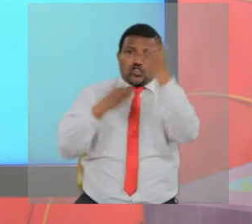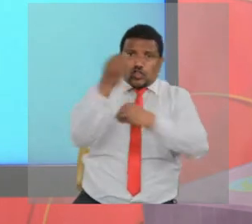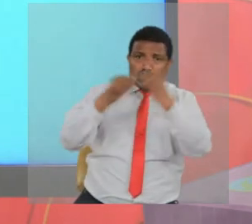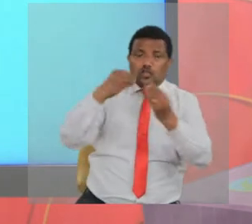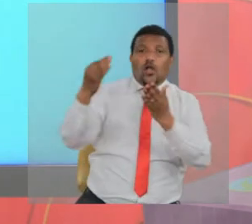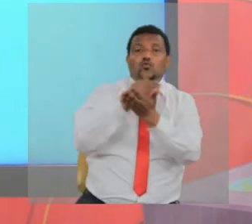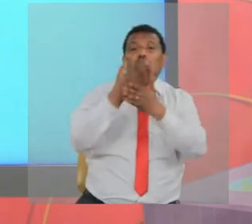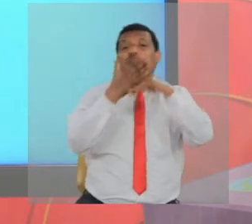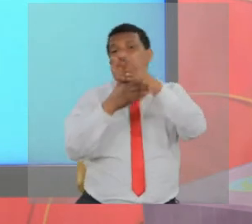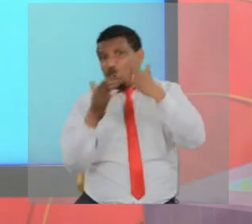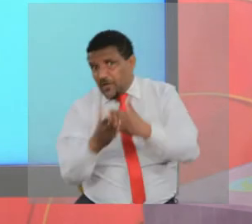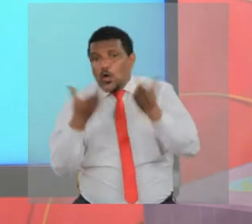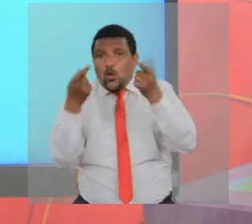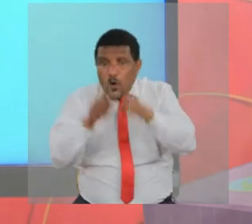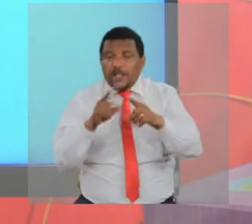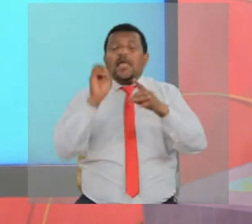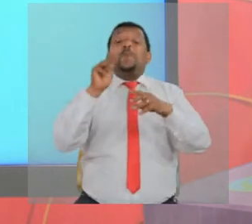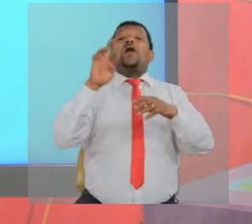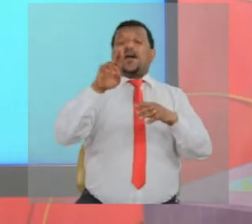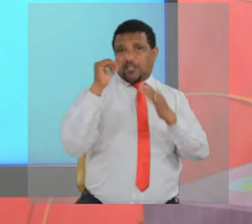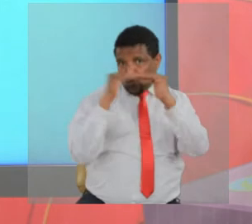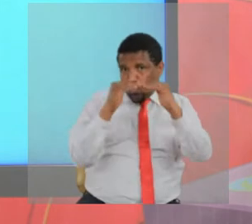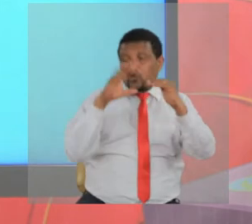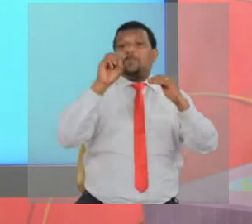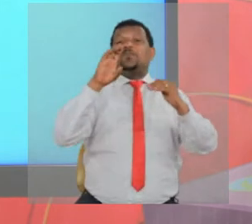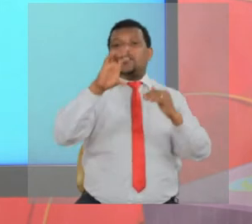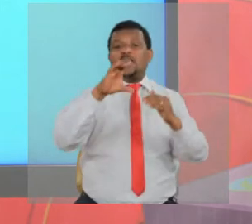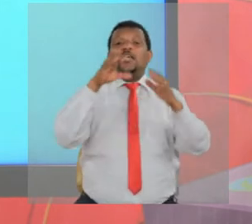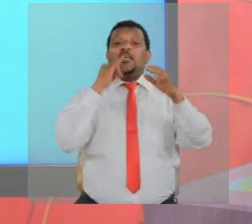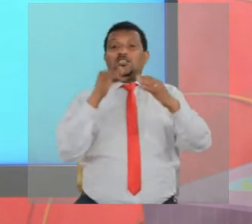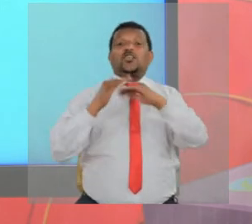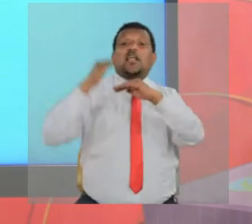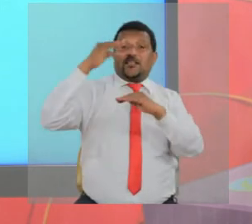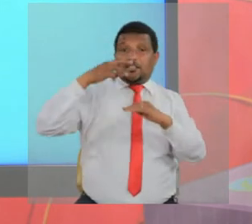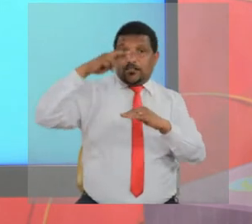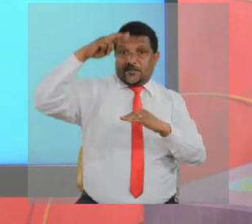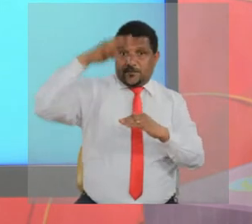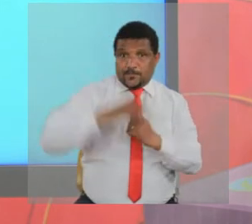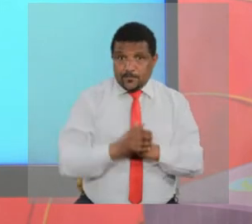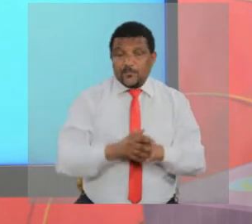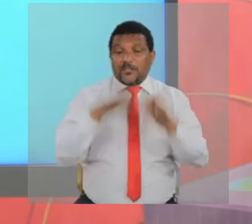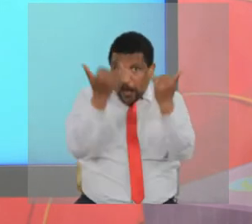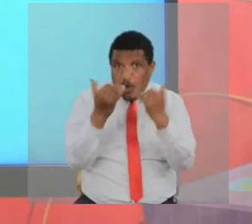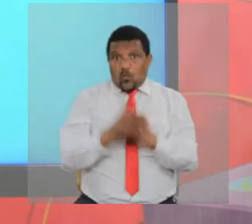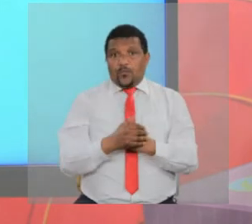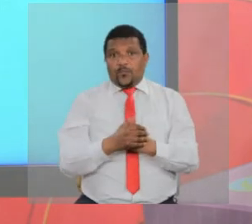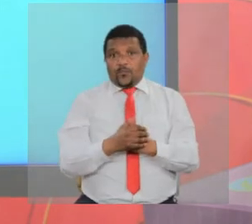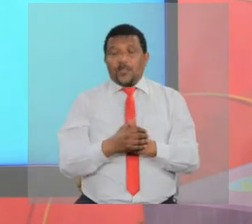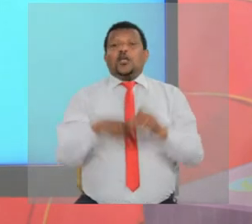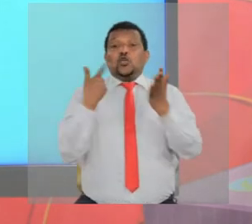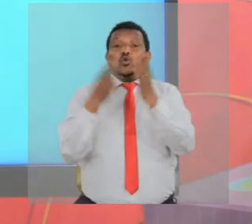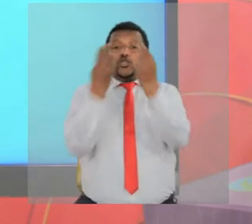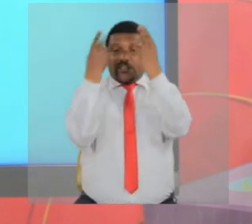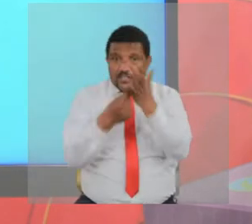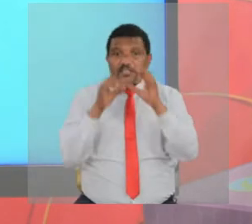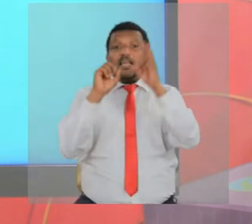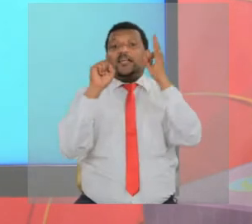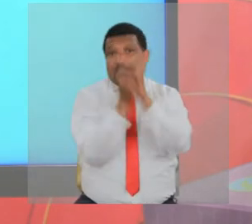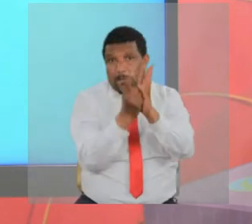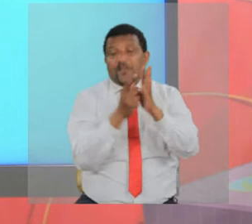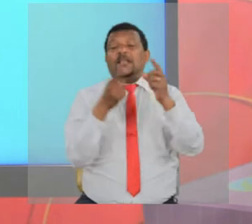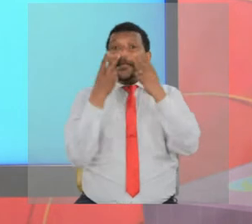output level where MR is equal to MC and the MC is rising. Now, using this